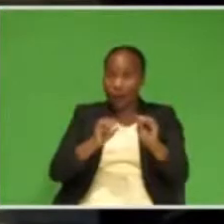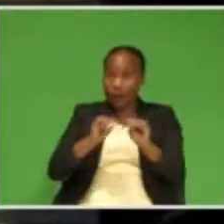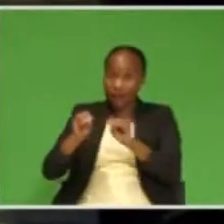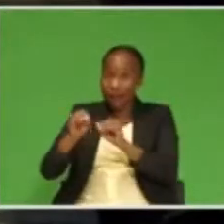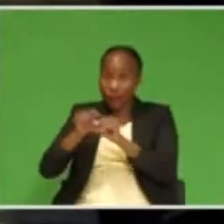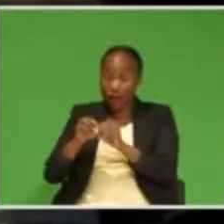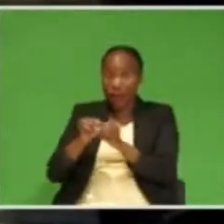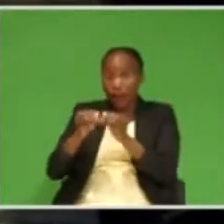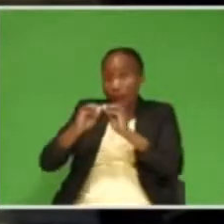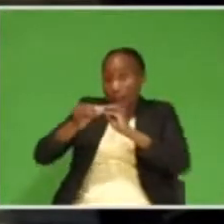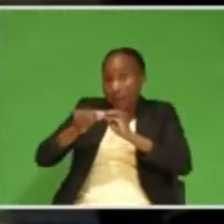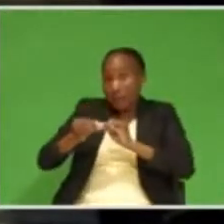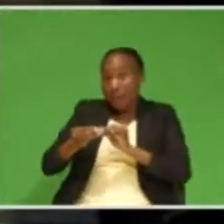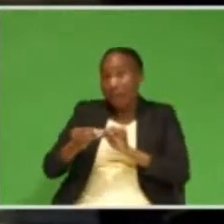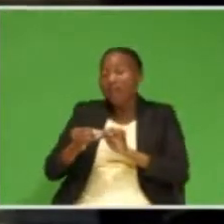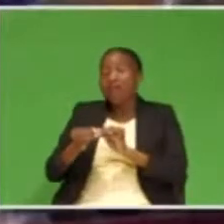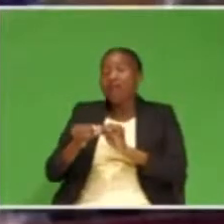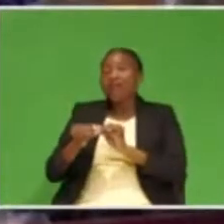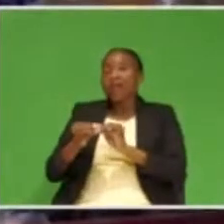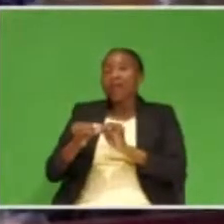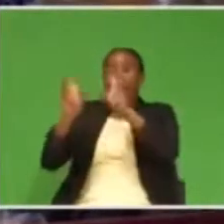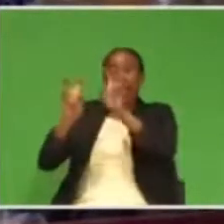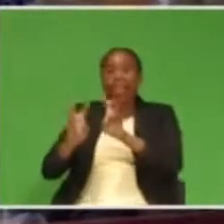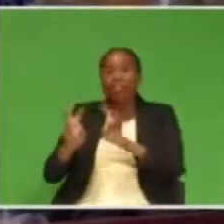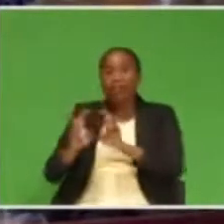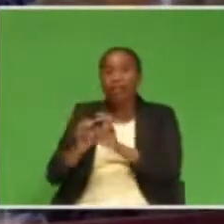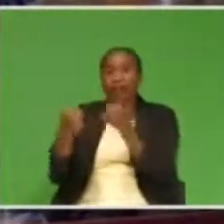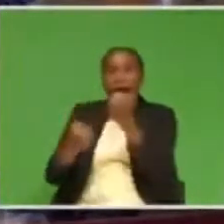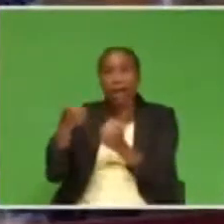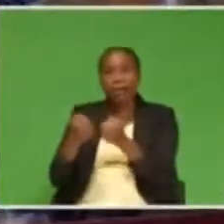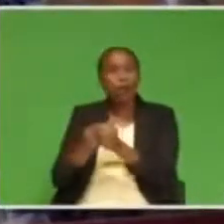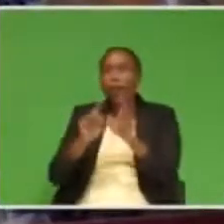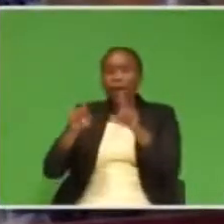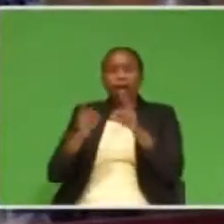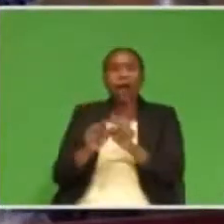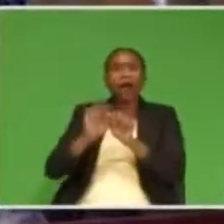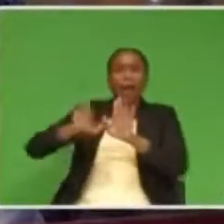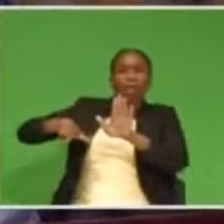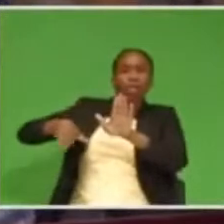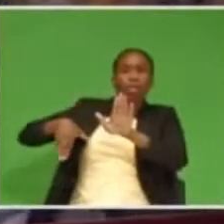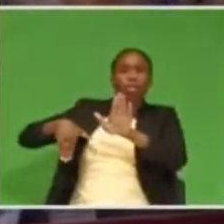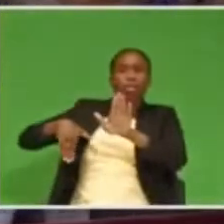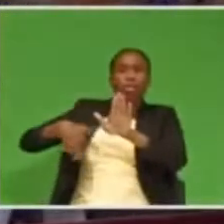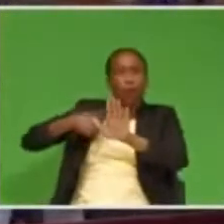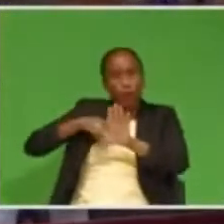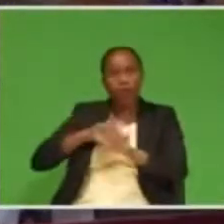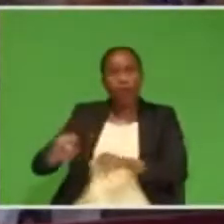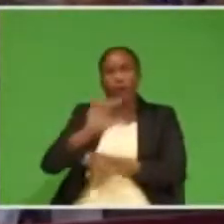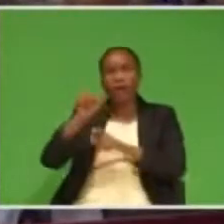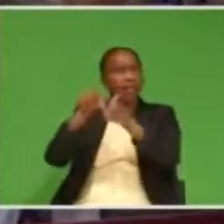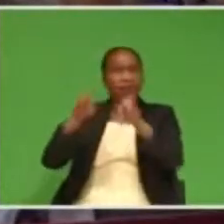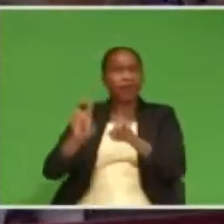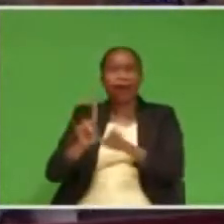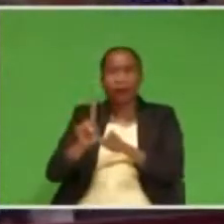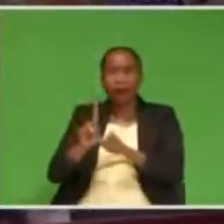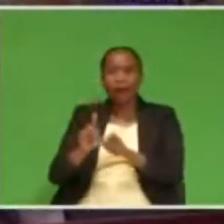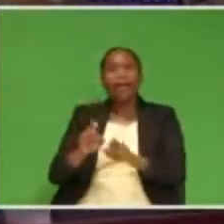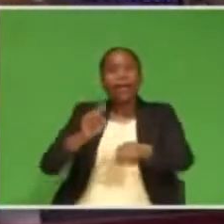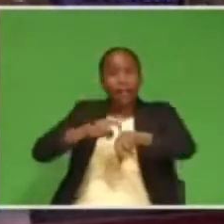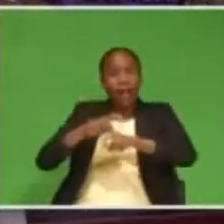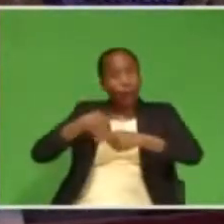electric vehicles, and we cannot be left behind as South Africans. And as we move